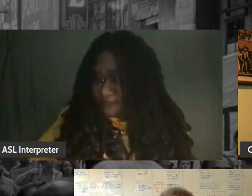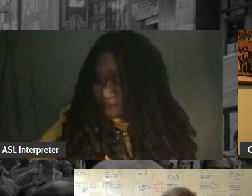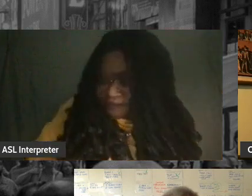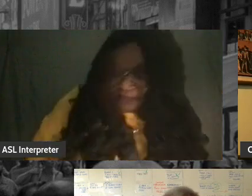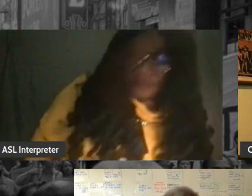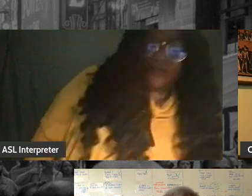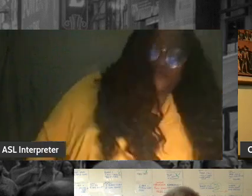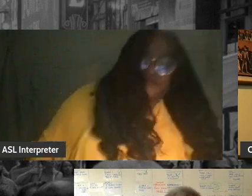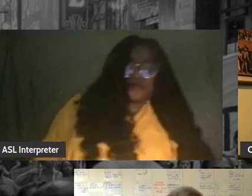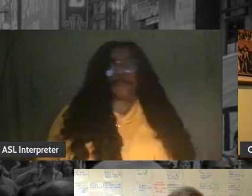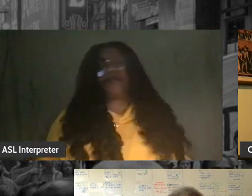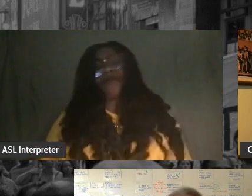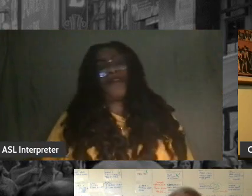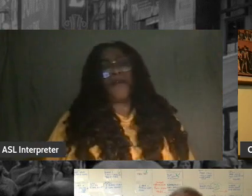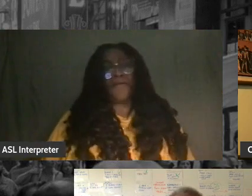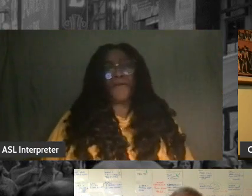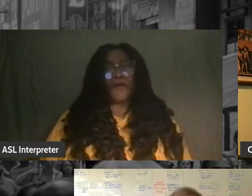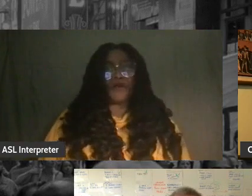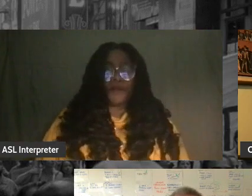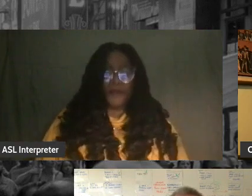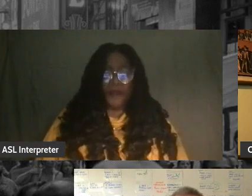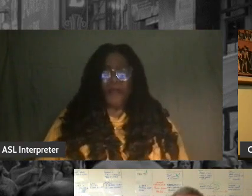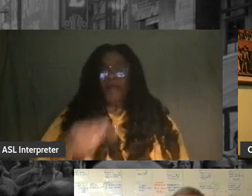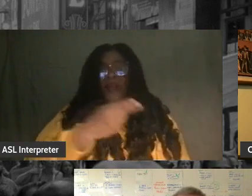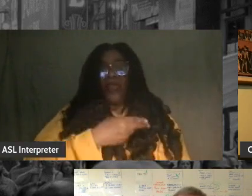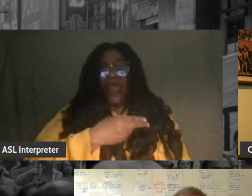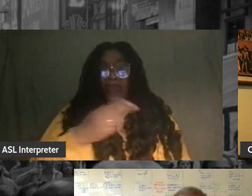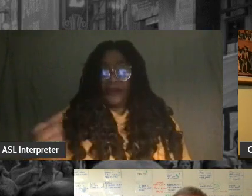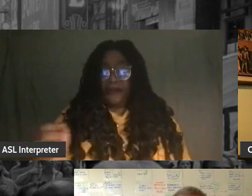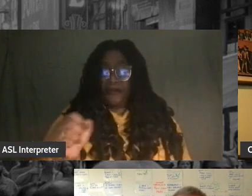Hanna, I'd like to move back to you for a moment.